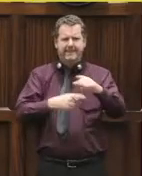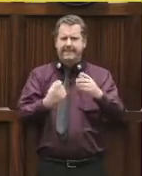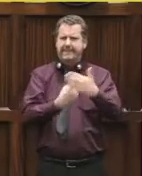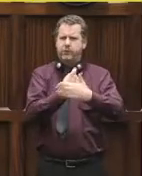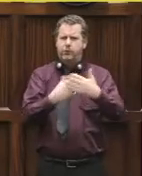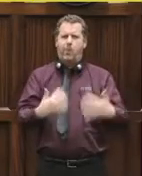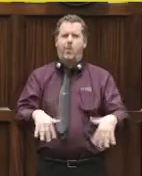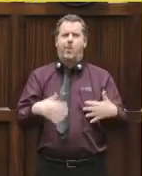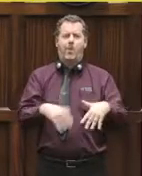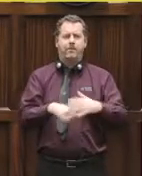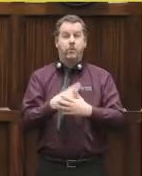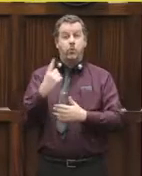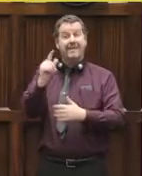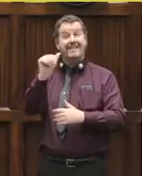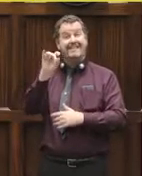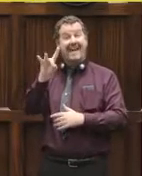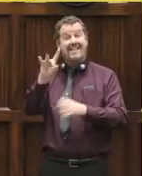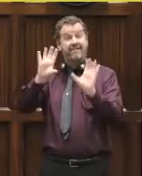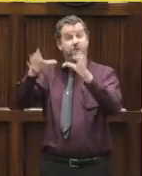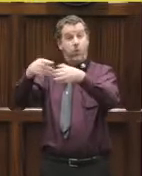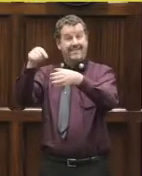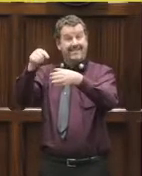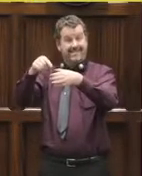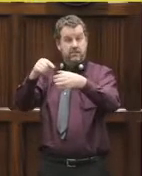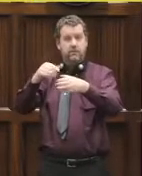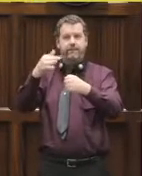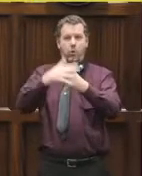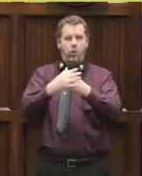The Task Force on Personalised Budgets,